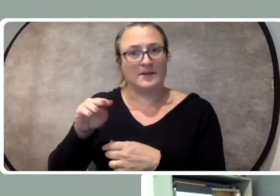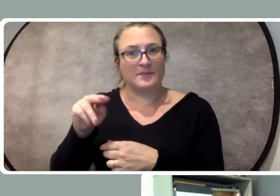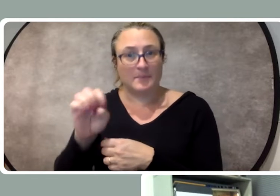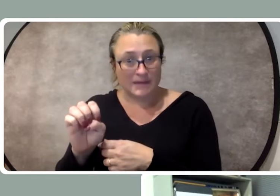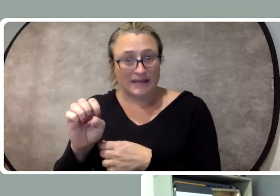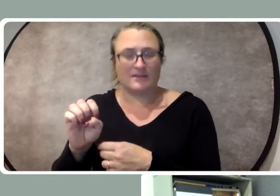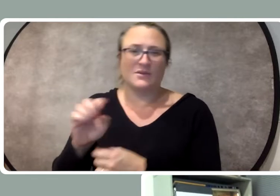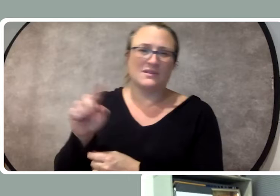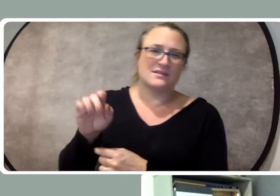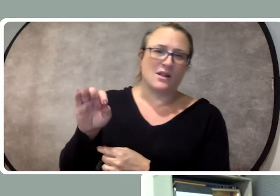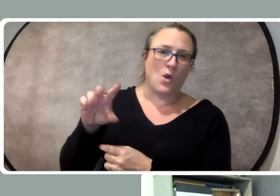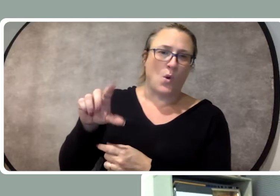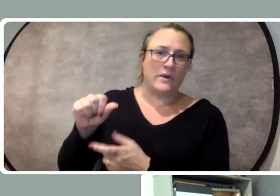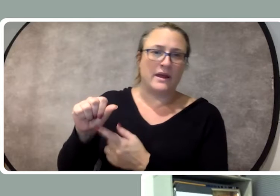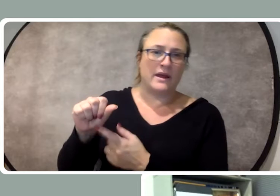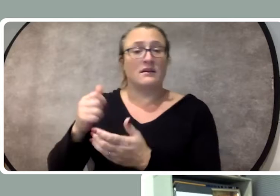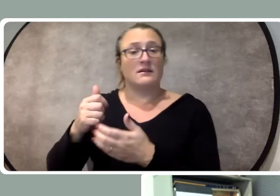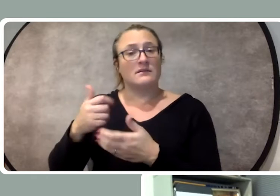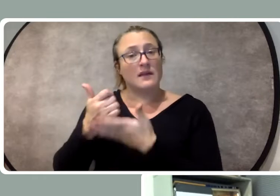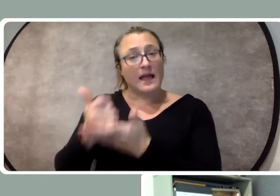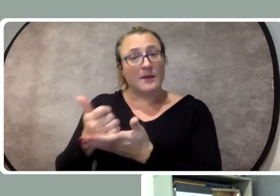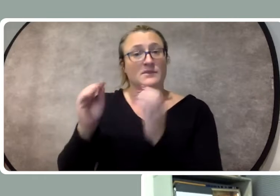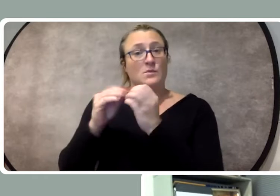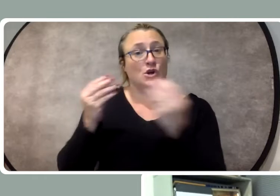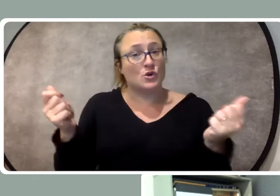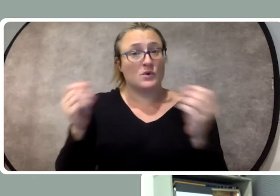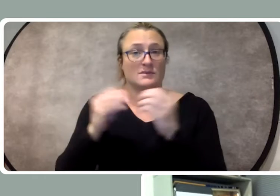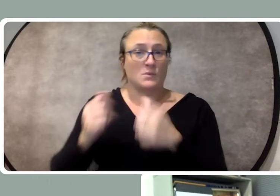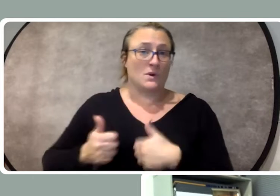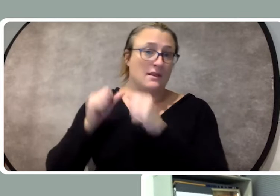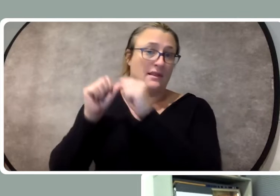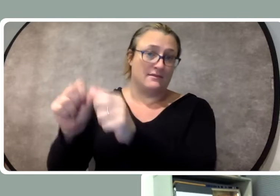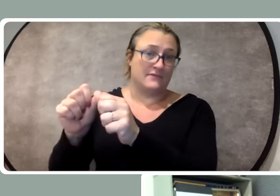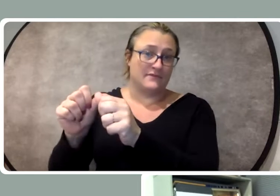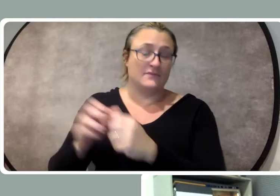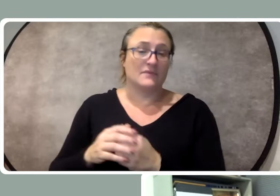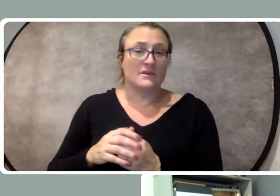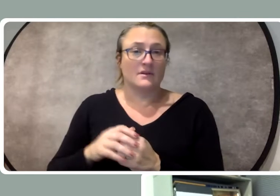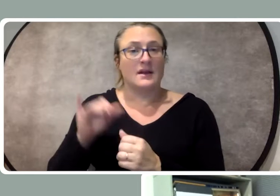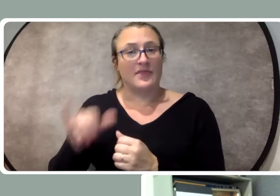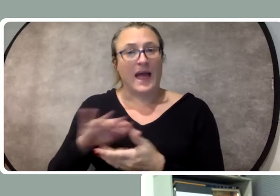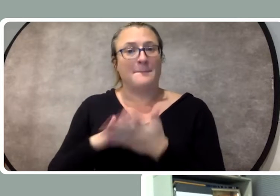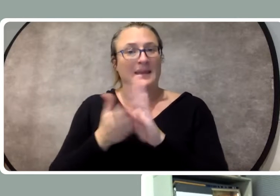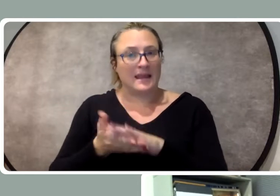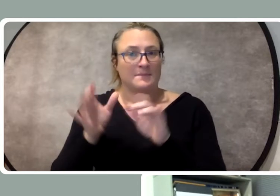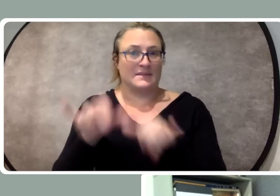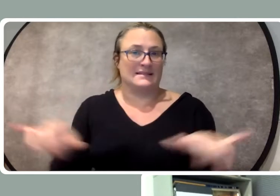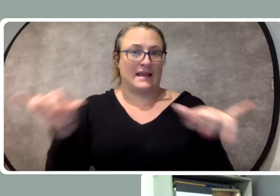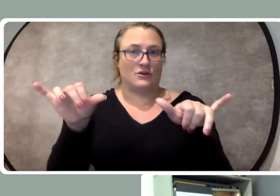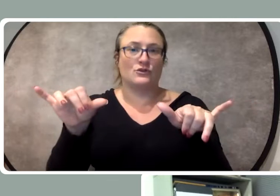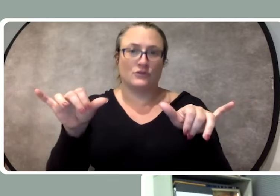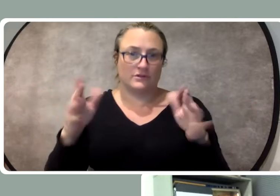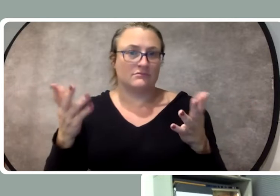to them living longer, led to more cures. So that became the standard of care. For patients who